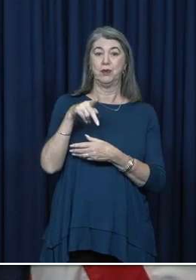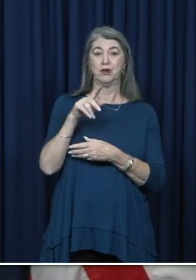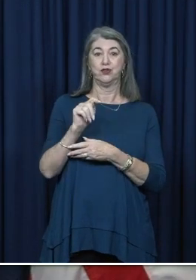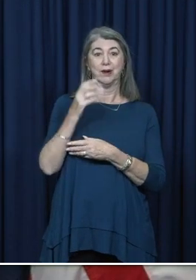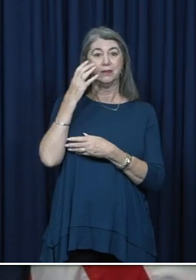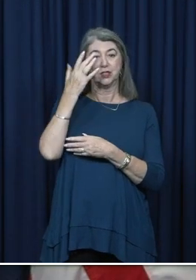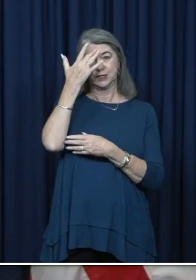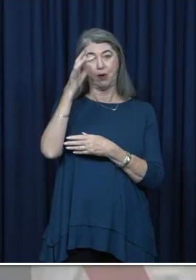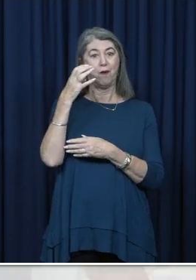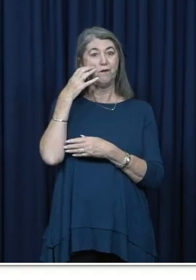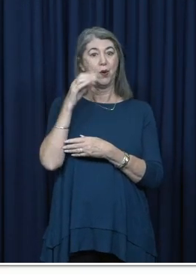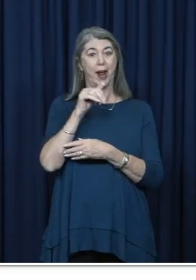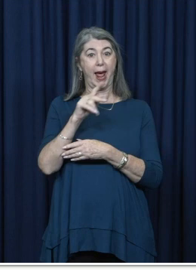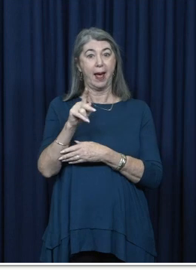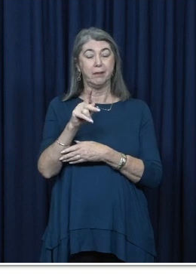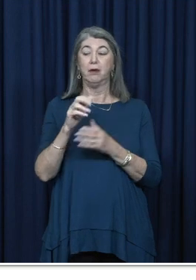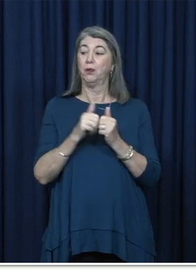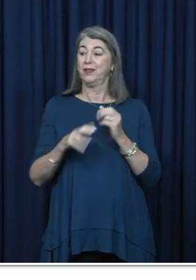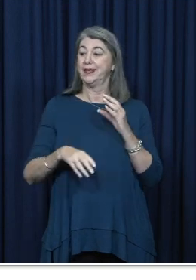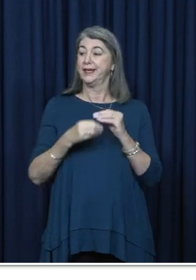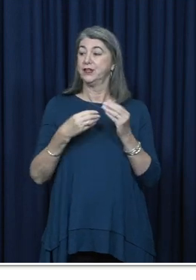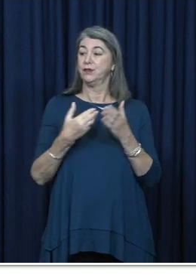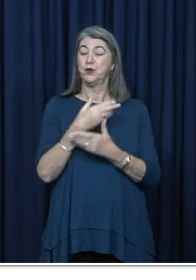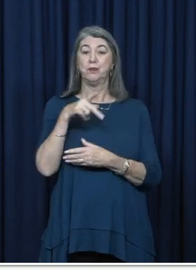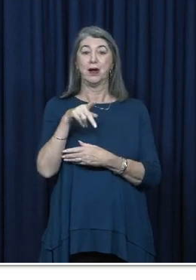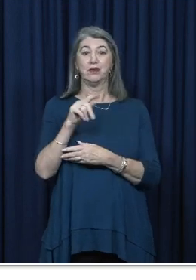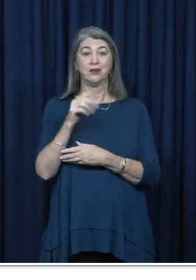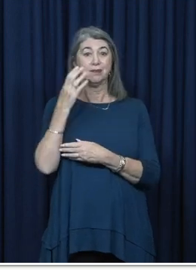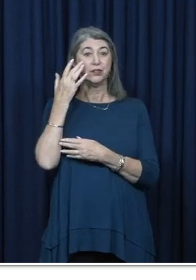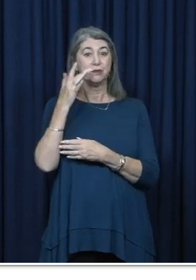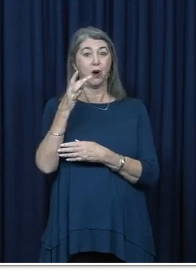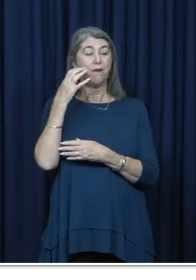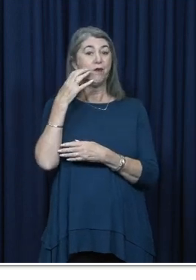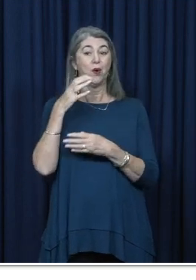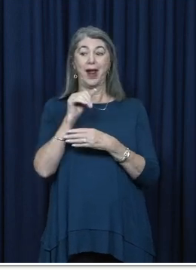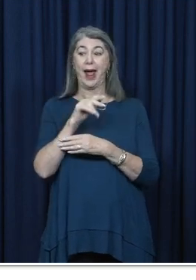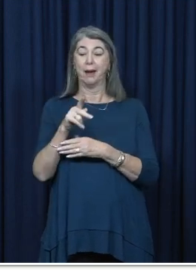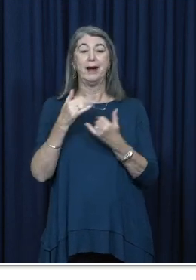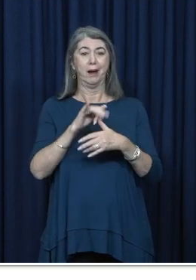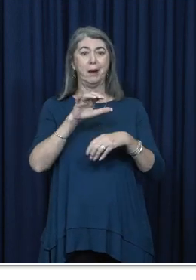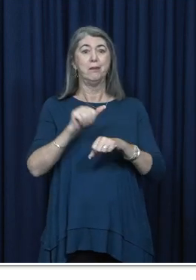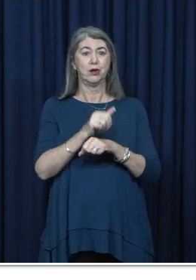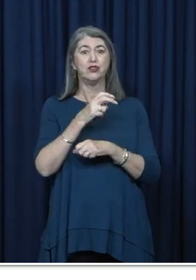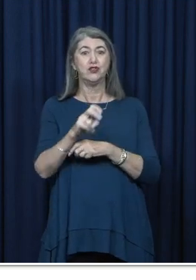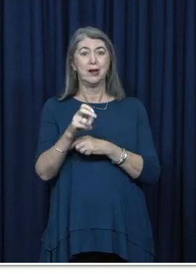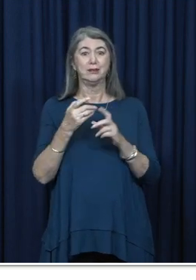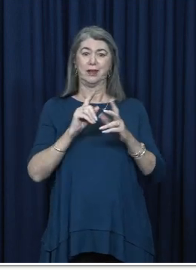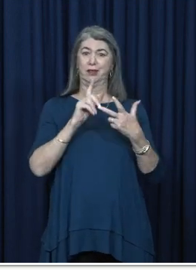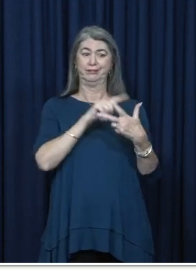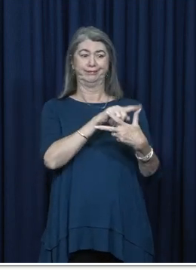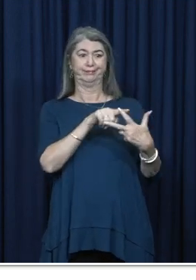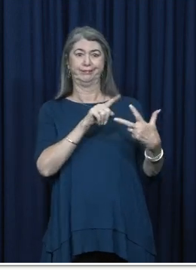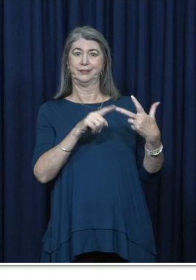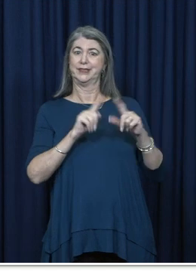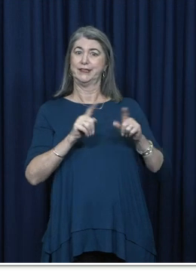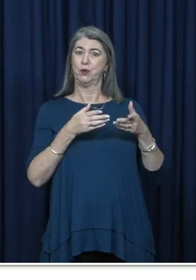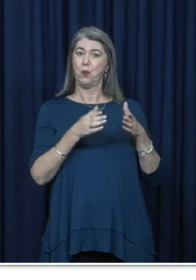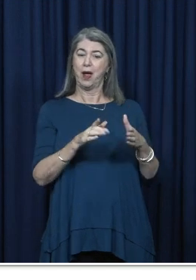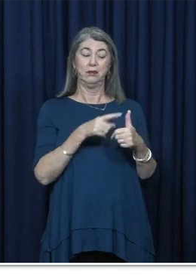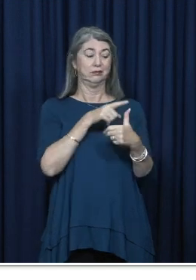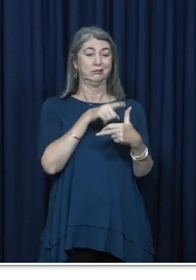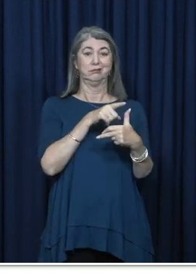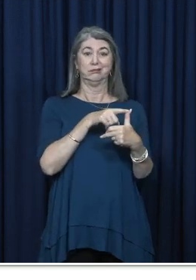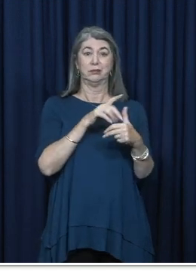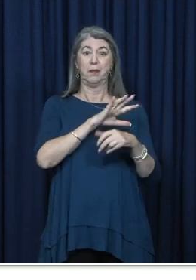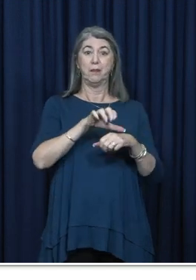app. So with the addition of the new ParaTransit smartphone app, you can now book your trips 3 different ways. 1, you can book